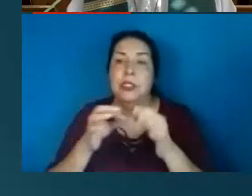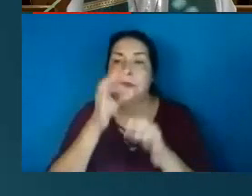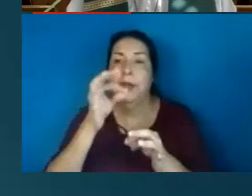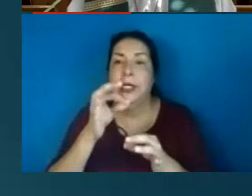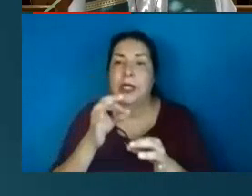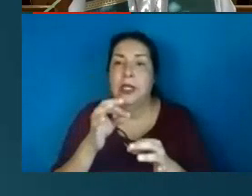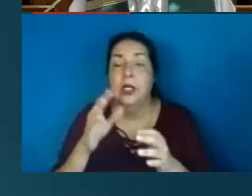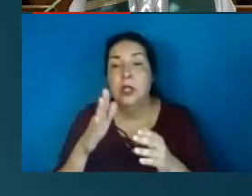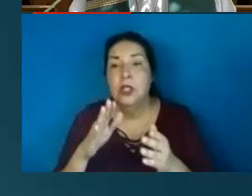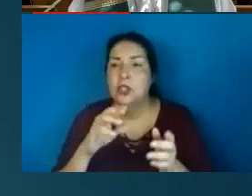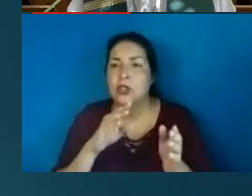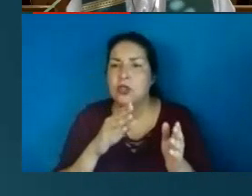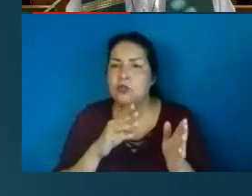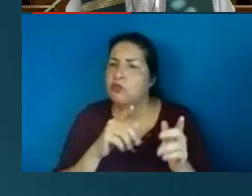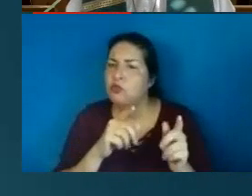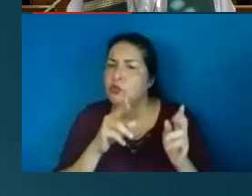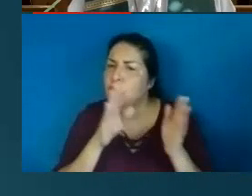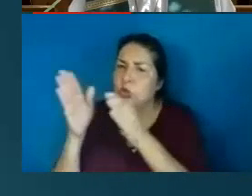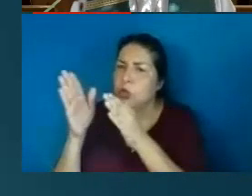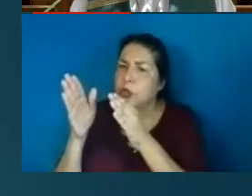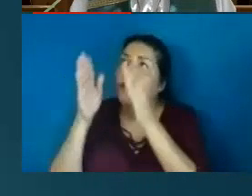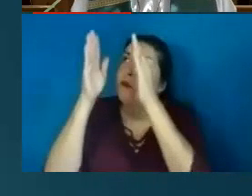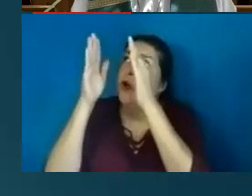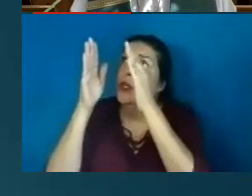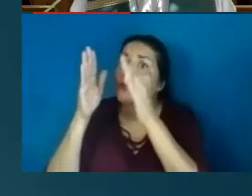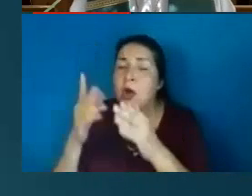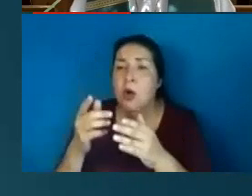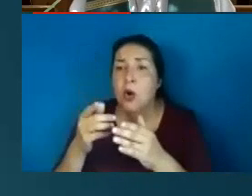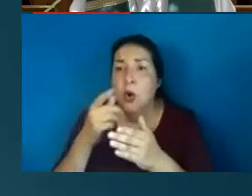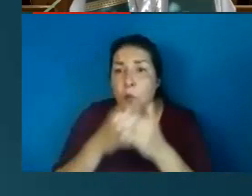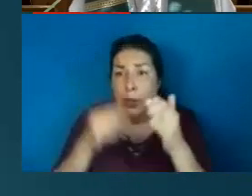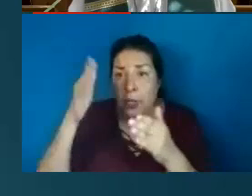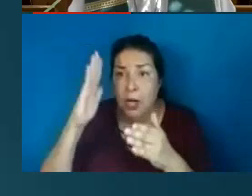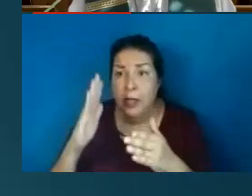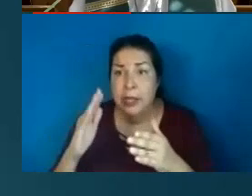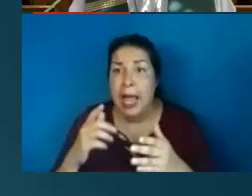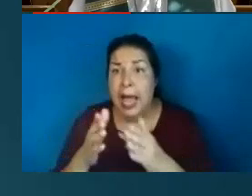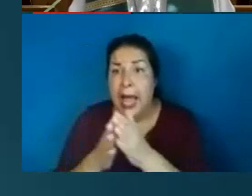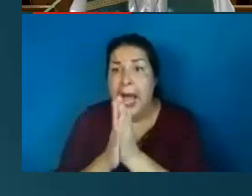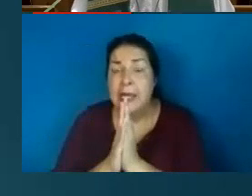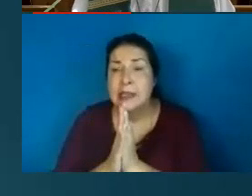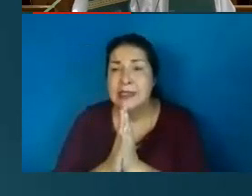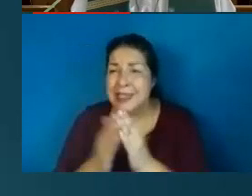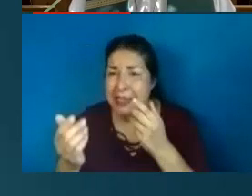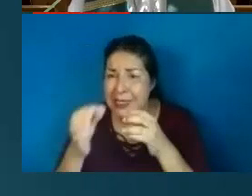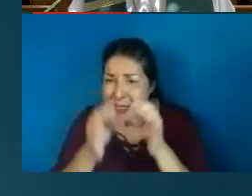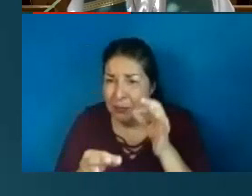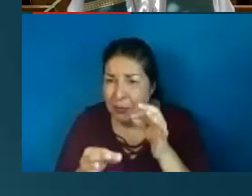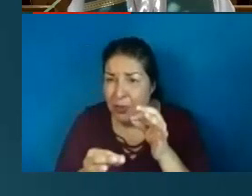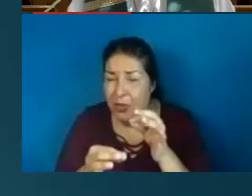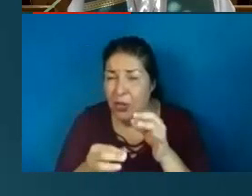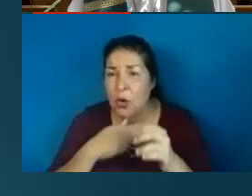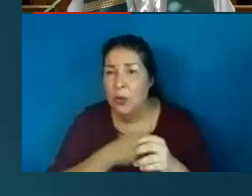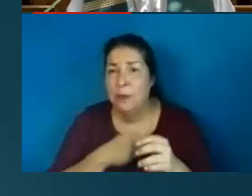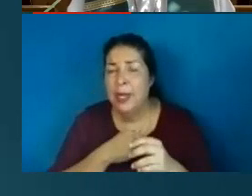God asks of us is pretty simple, really. Repent, turn, and live. God wants us